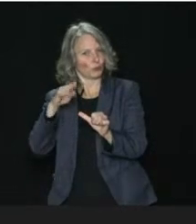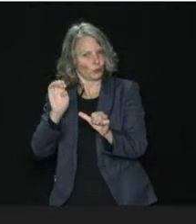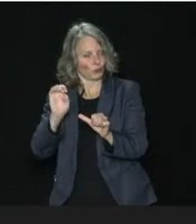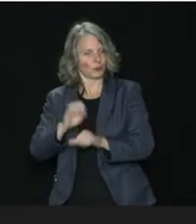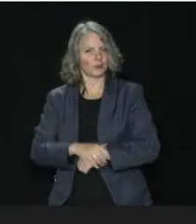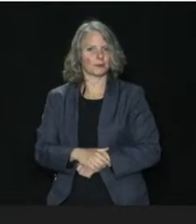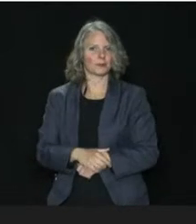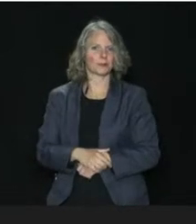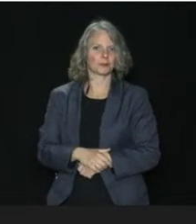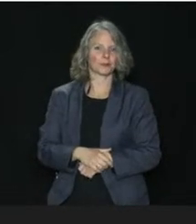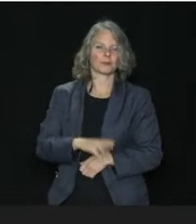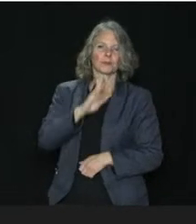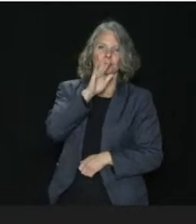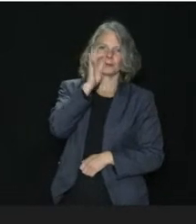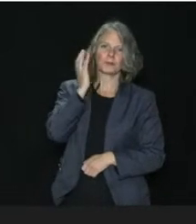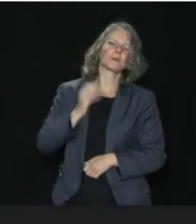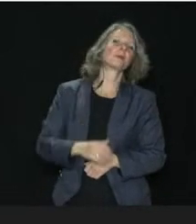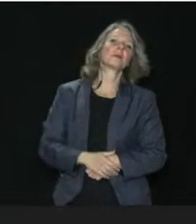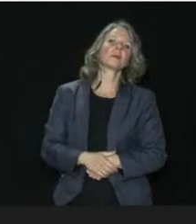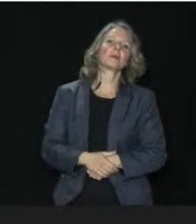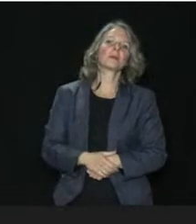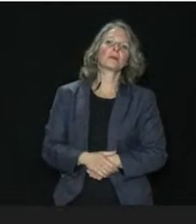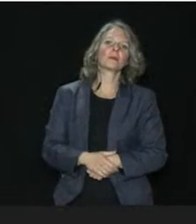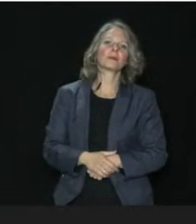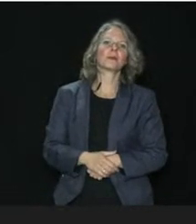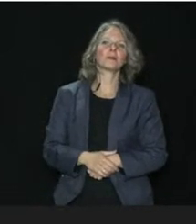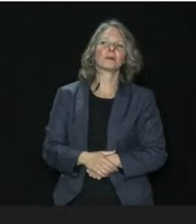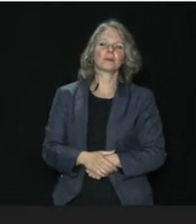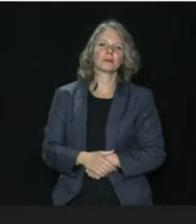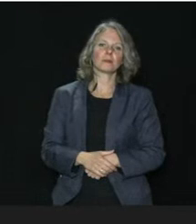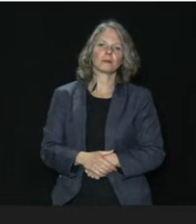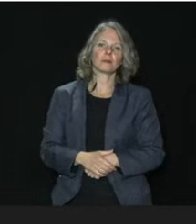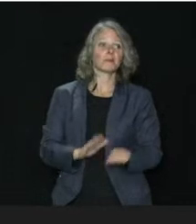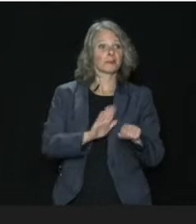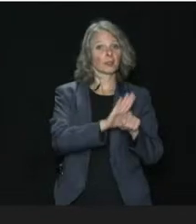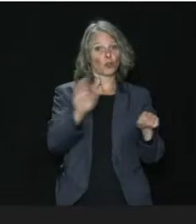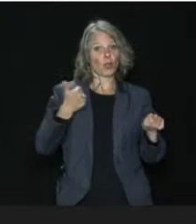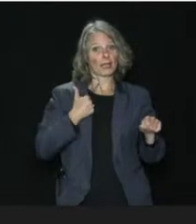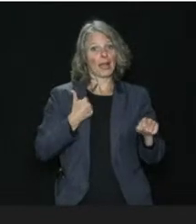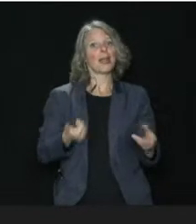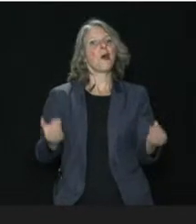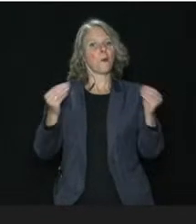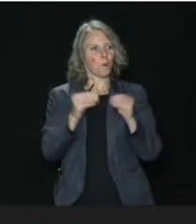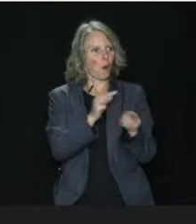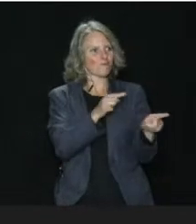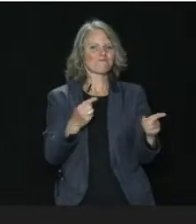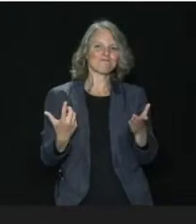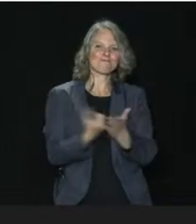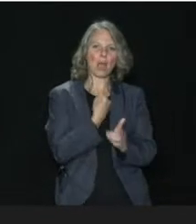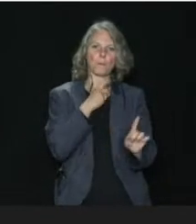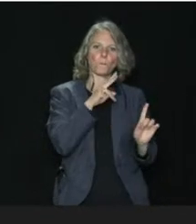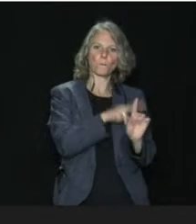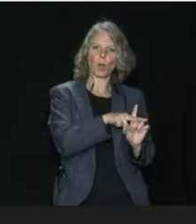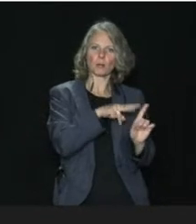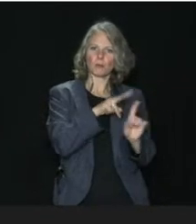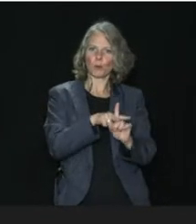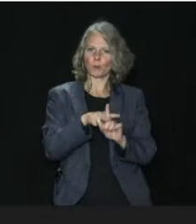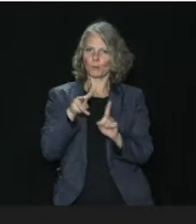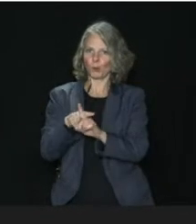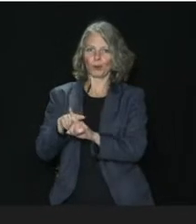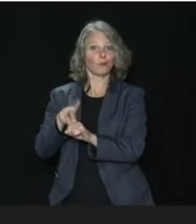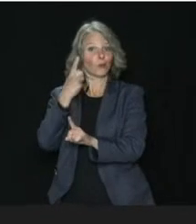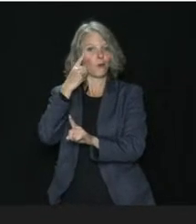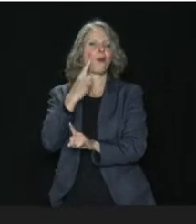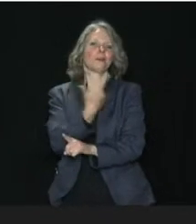De plus en plus de Canadiens. More and more Canadians from across the country are now booking their appointments, bringing relief and